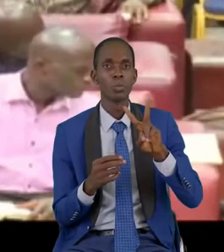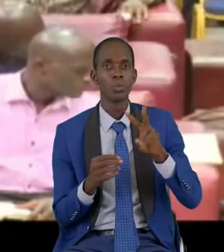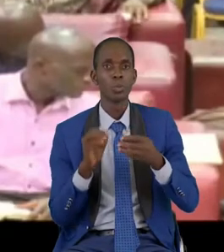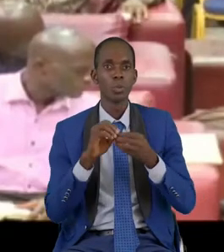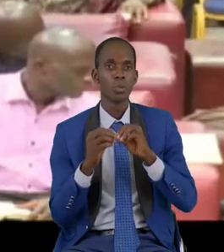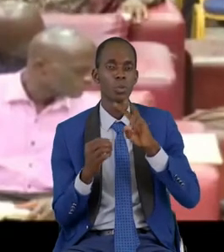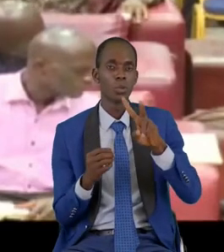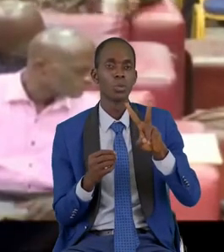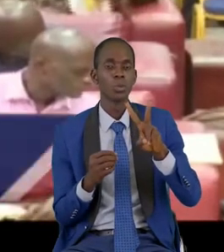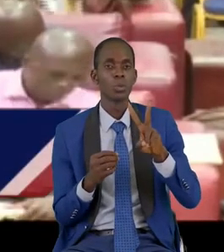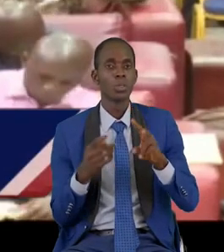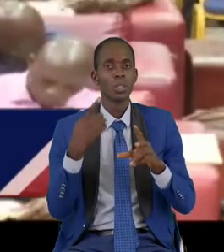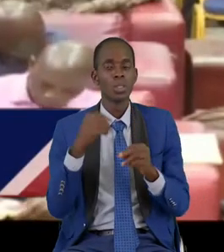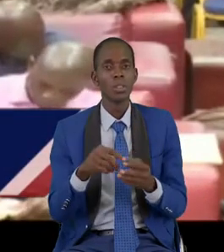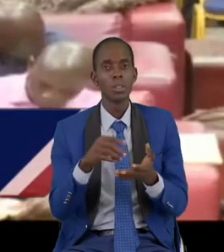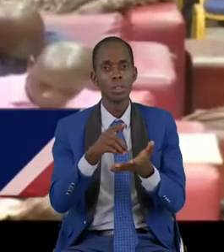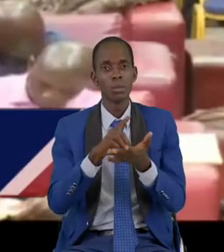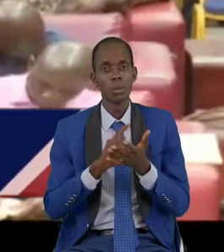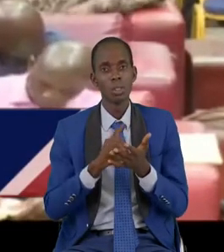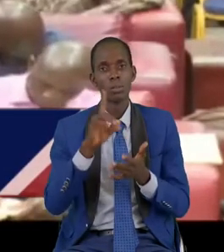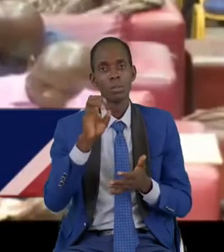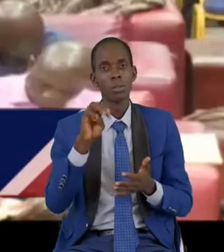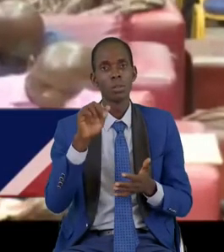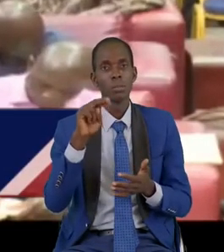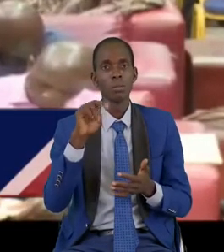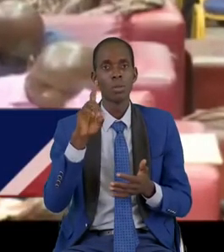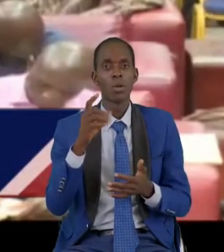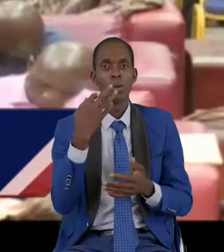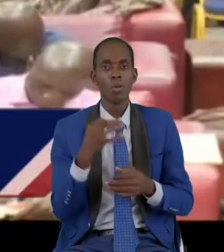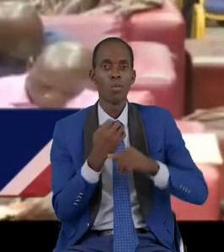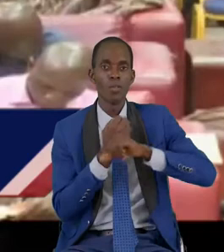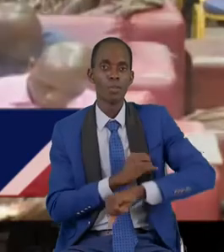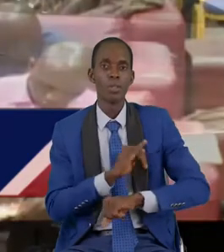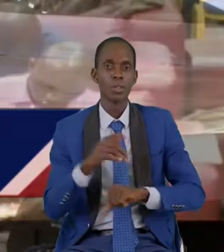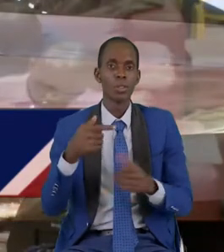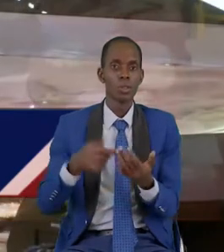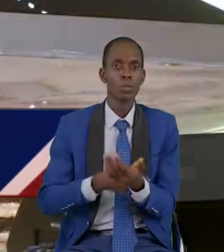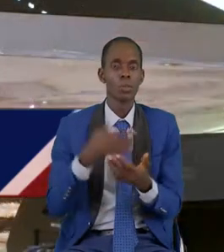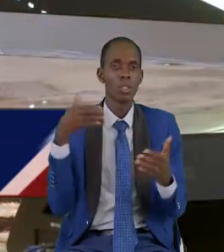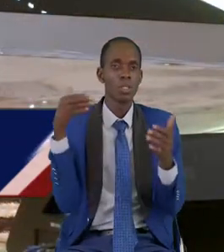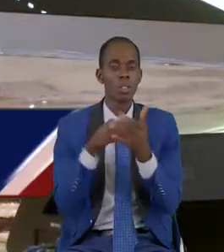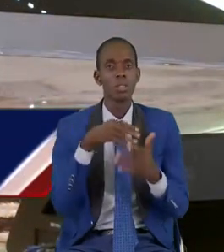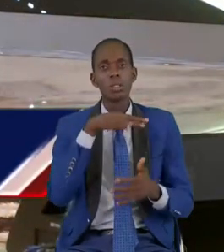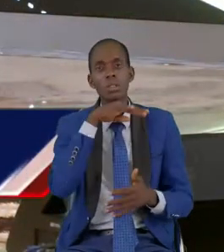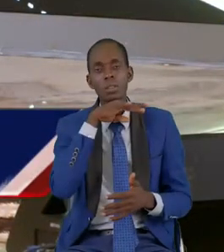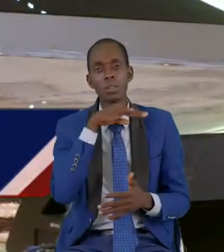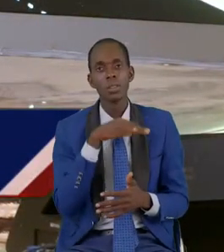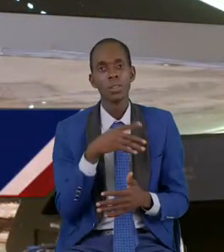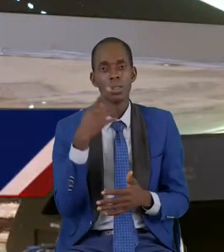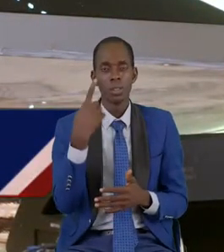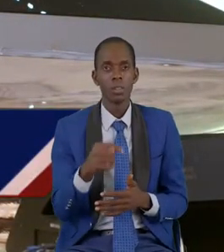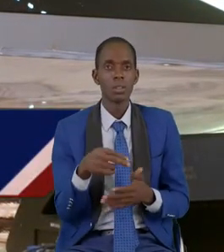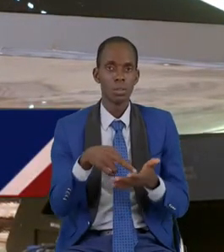the demand of defending the gospel against corruption. The demand